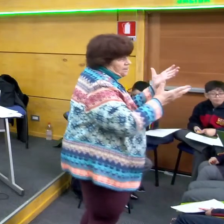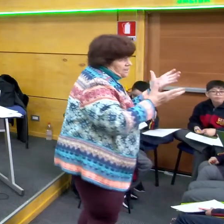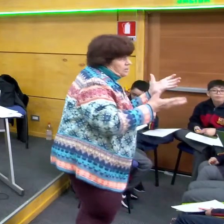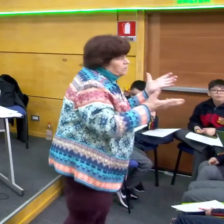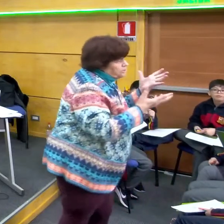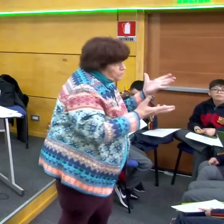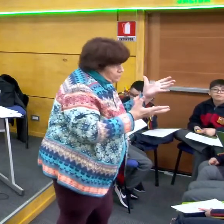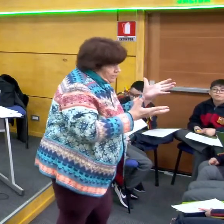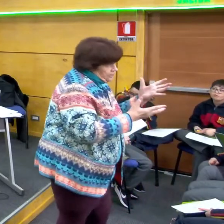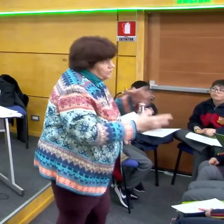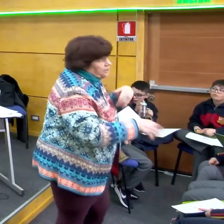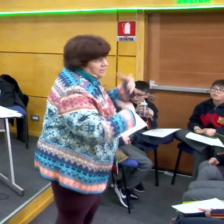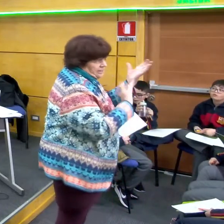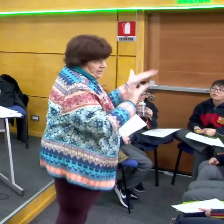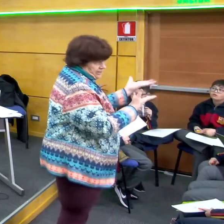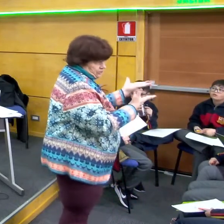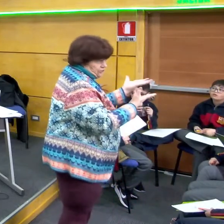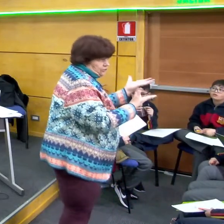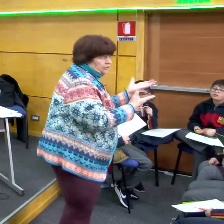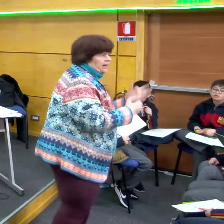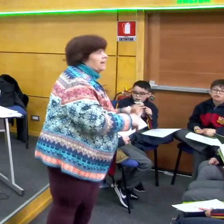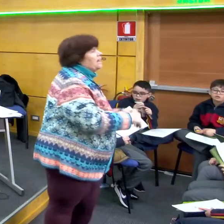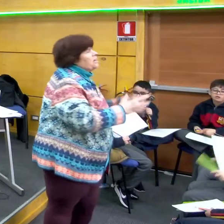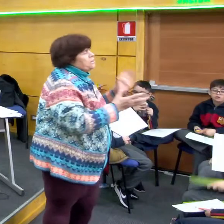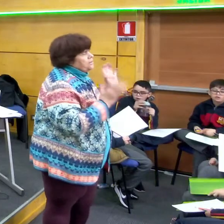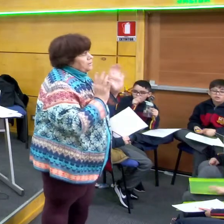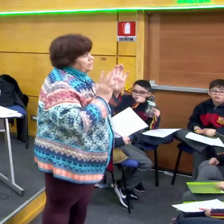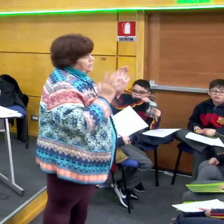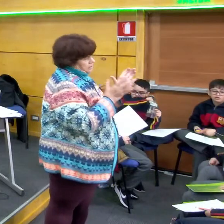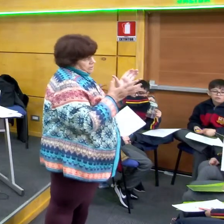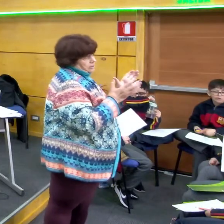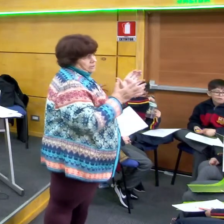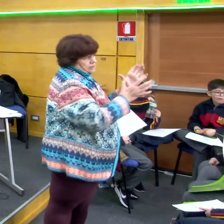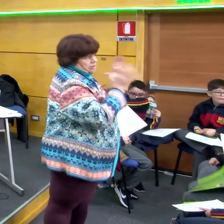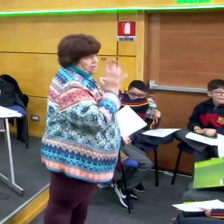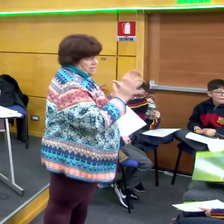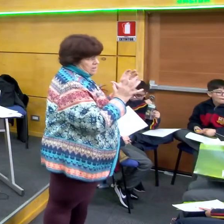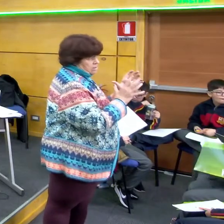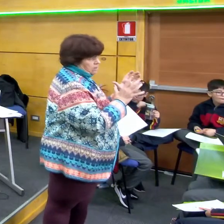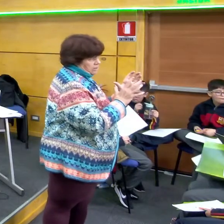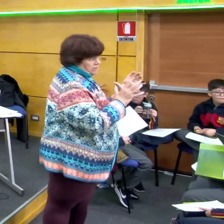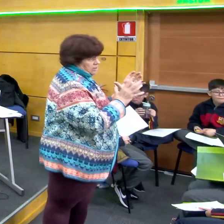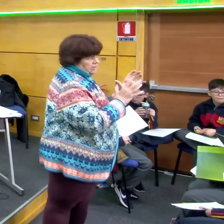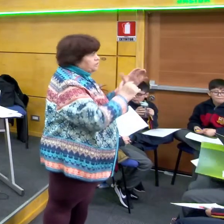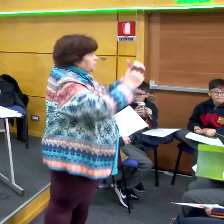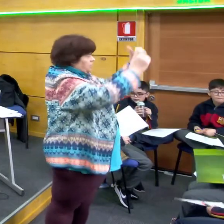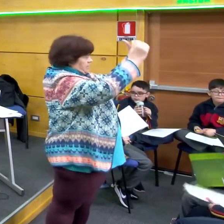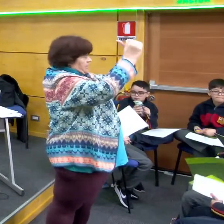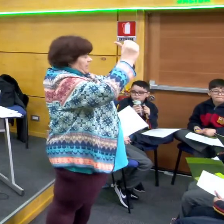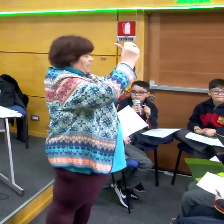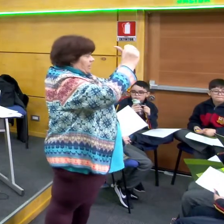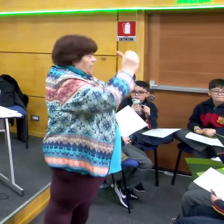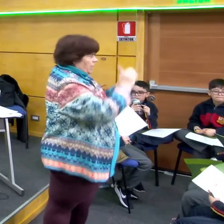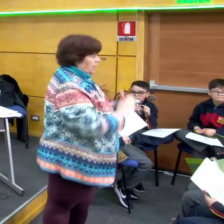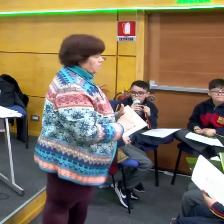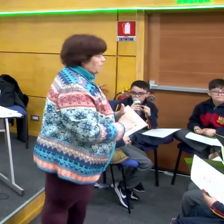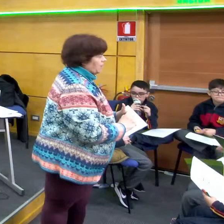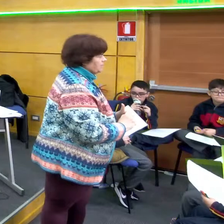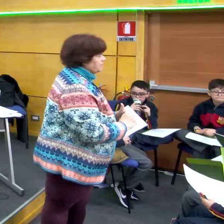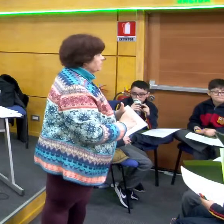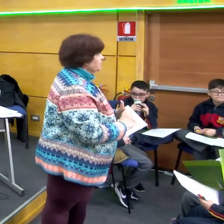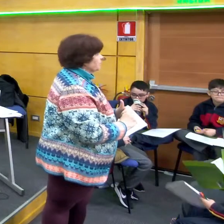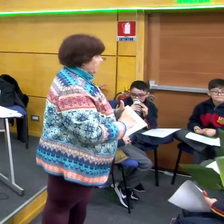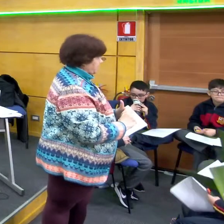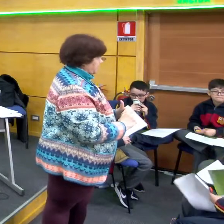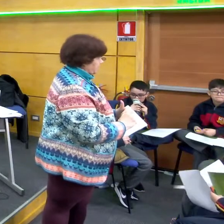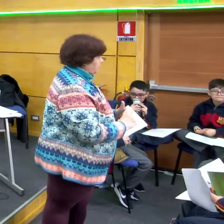Because the intonation theme is or- music and you're thinking that you should do that, Is it the theme is just a